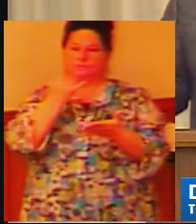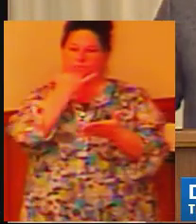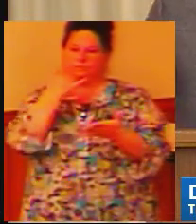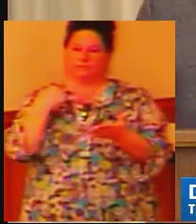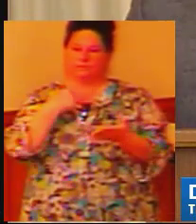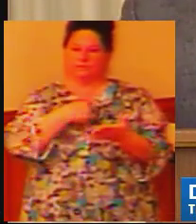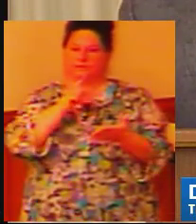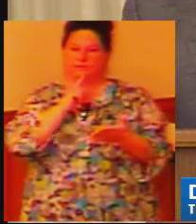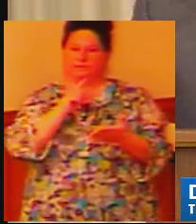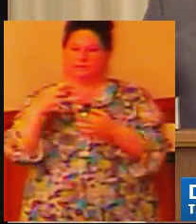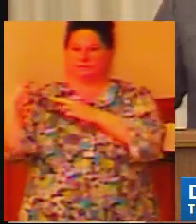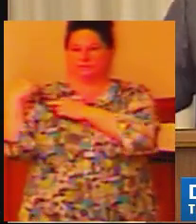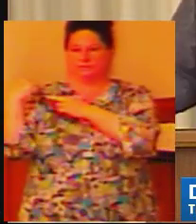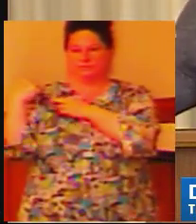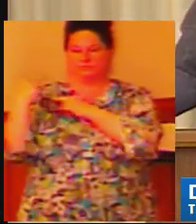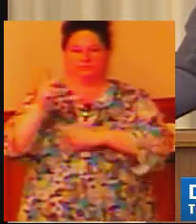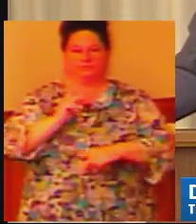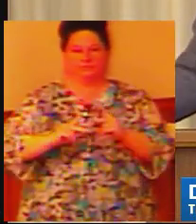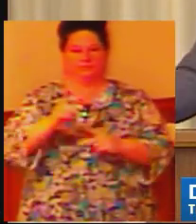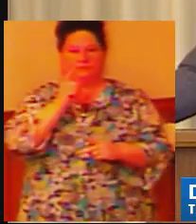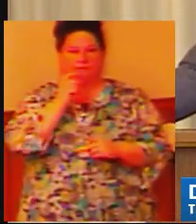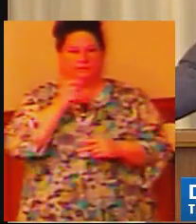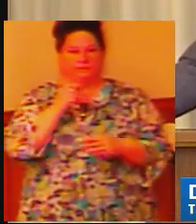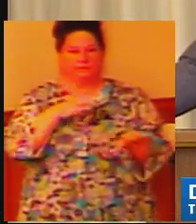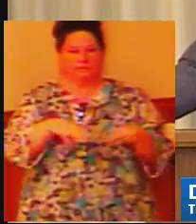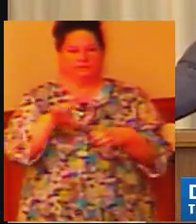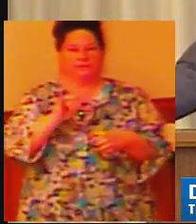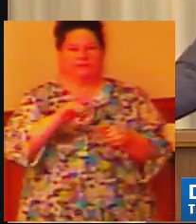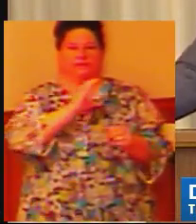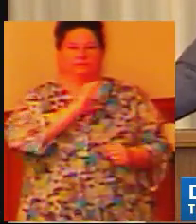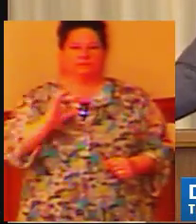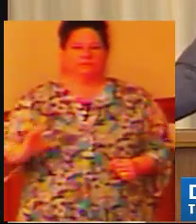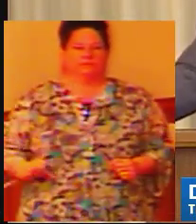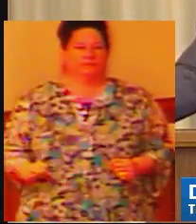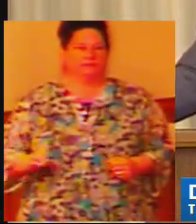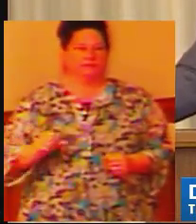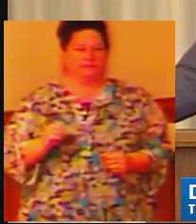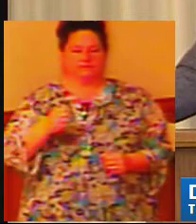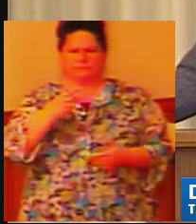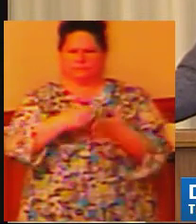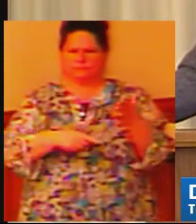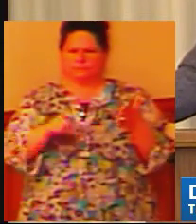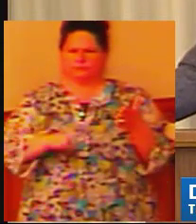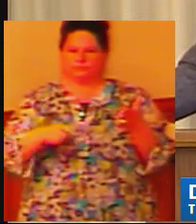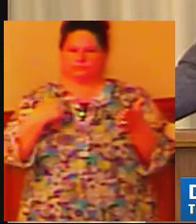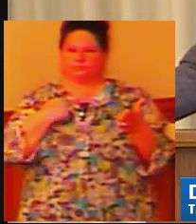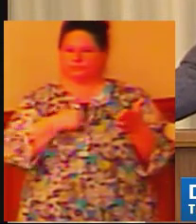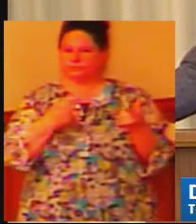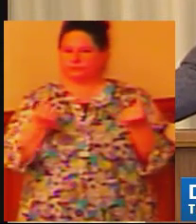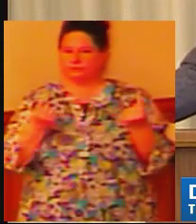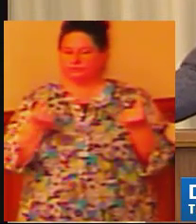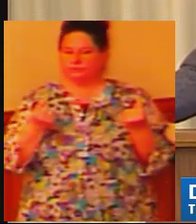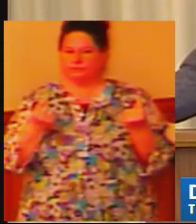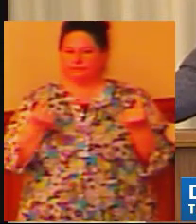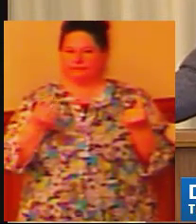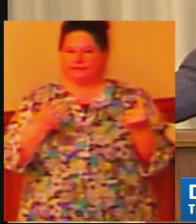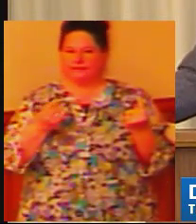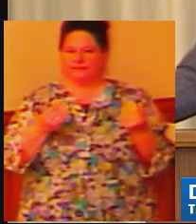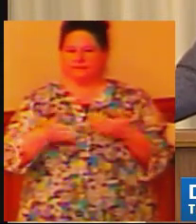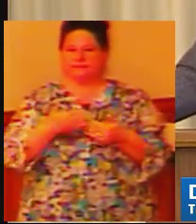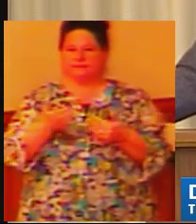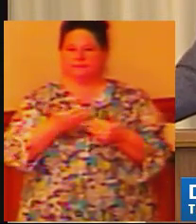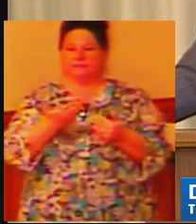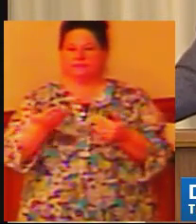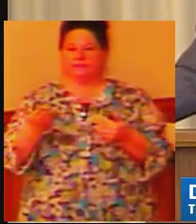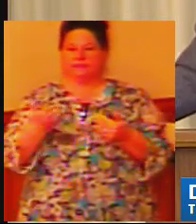these people that did this to Christ. And they said, what shall we do? And here's what the simple thing